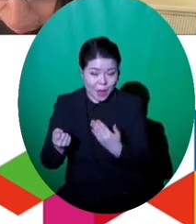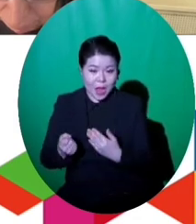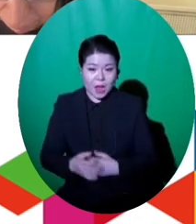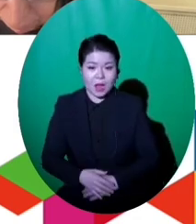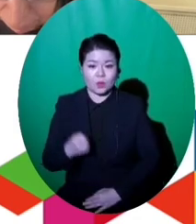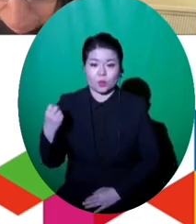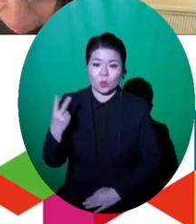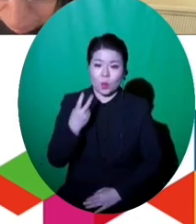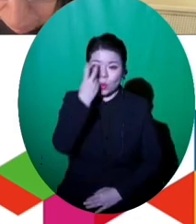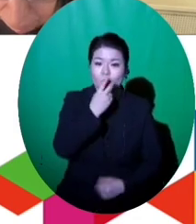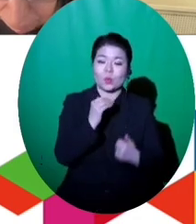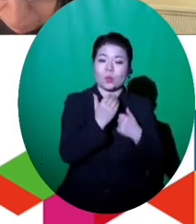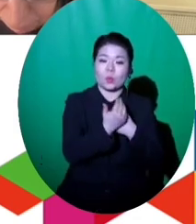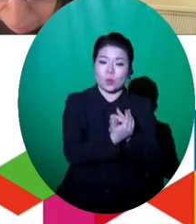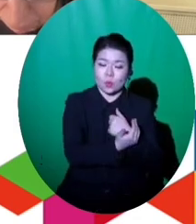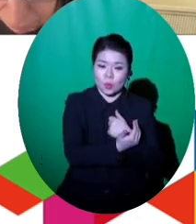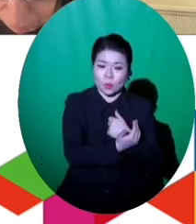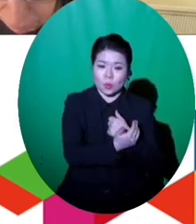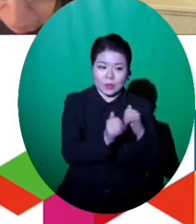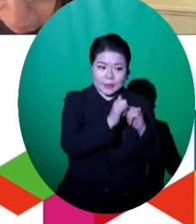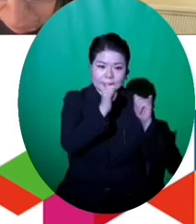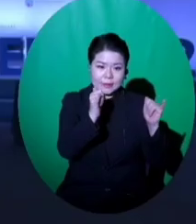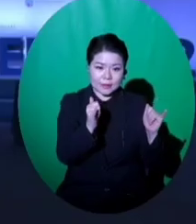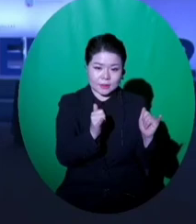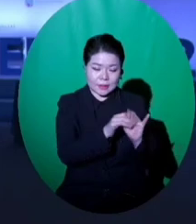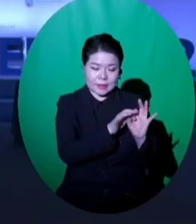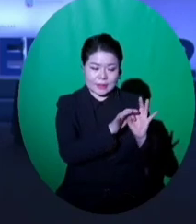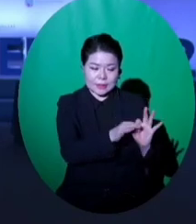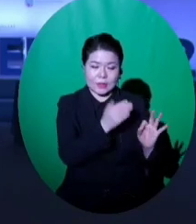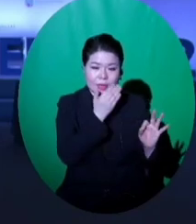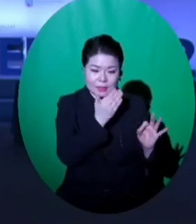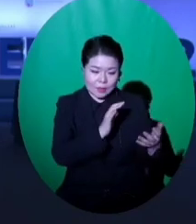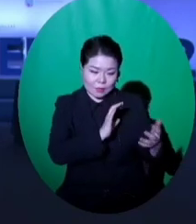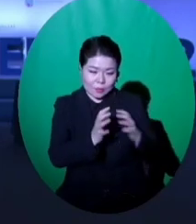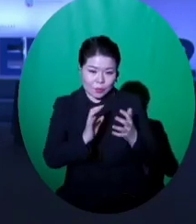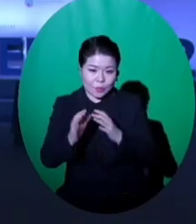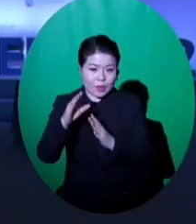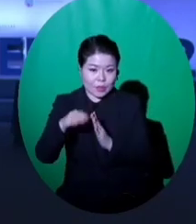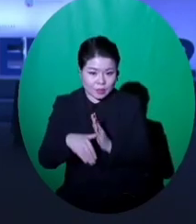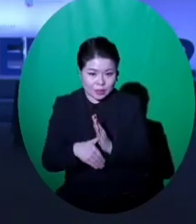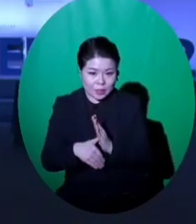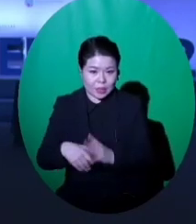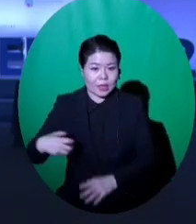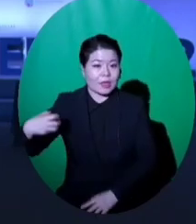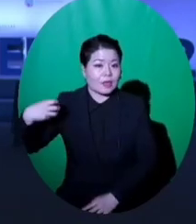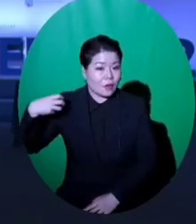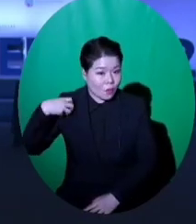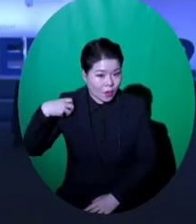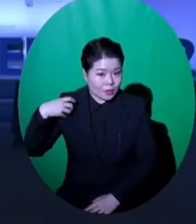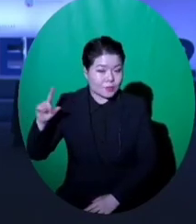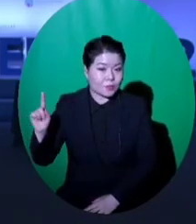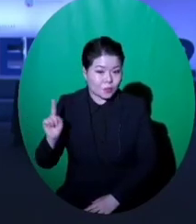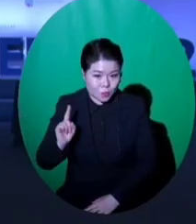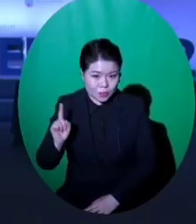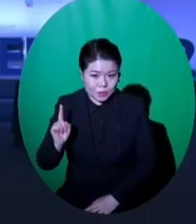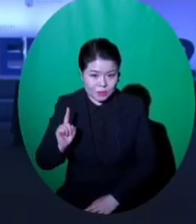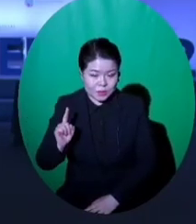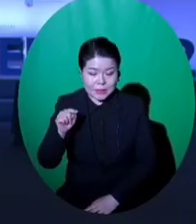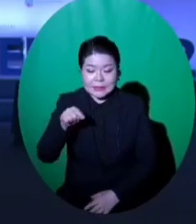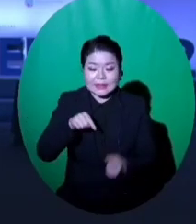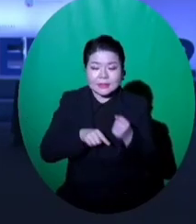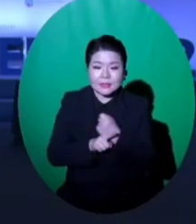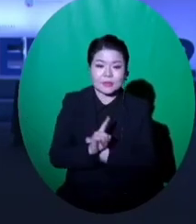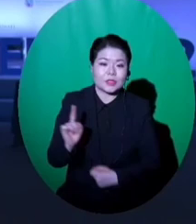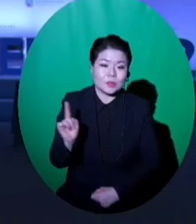discussing the social sustainability? So please feel free to speak from the perspective of the field that you belong